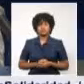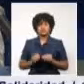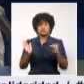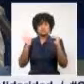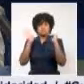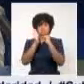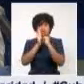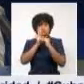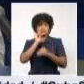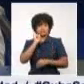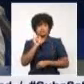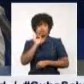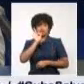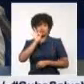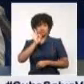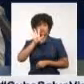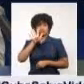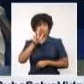Of the